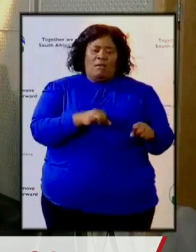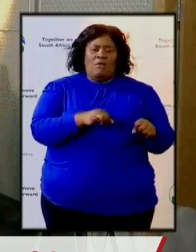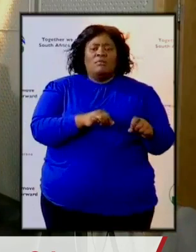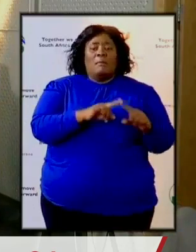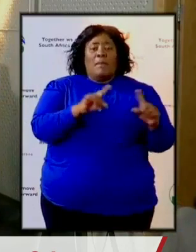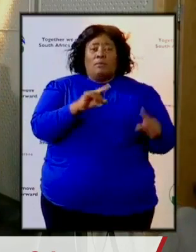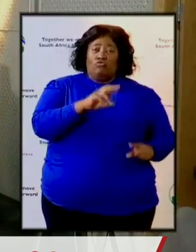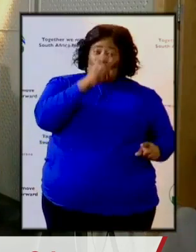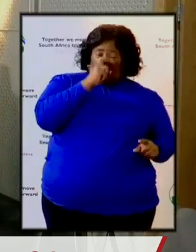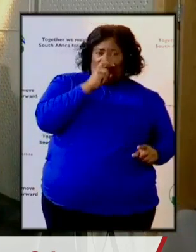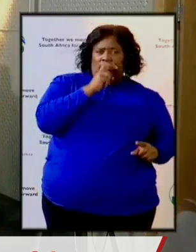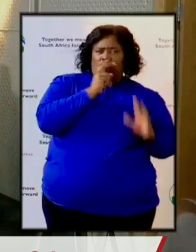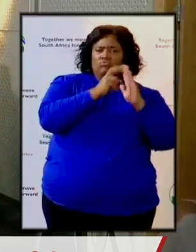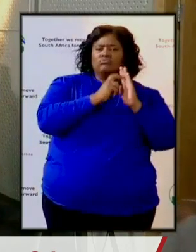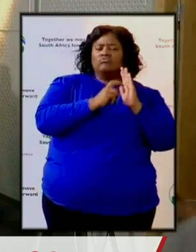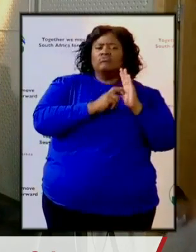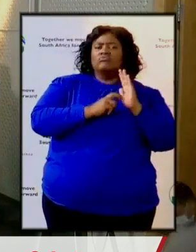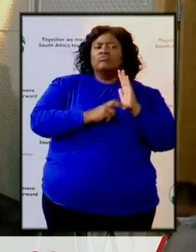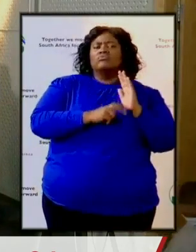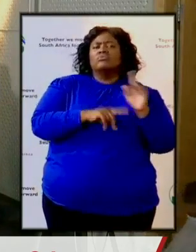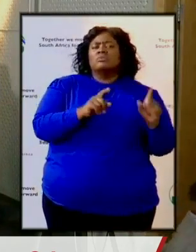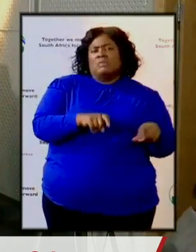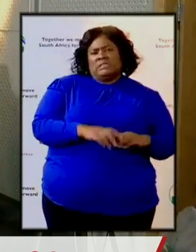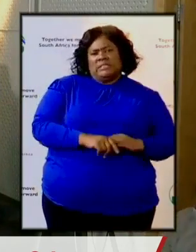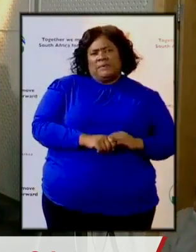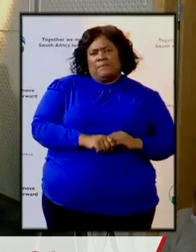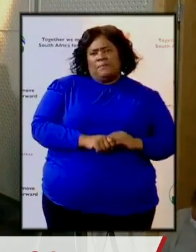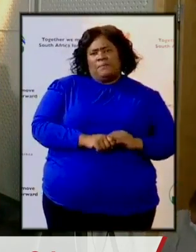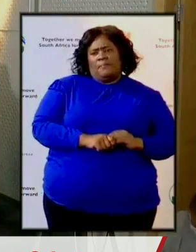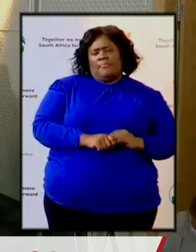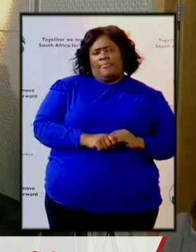strict conditions. So it was